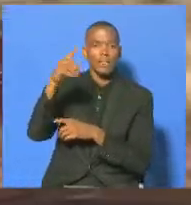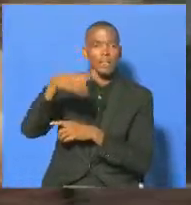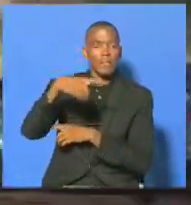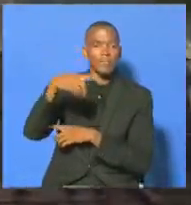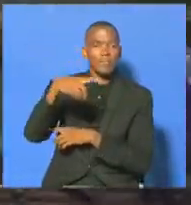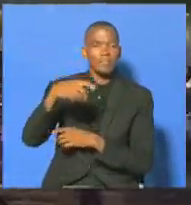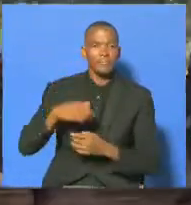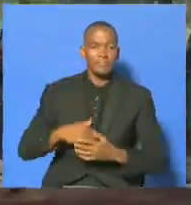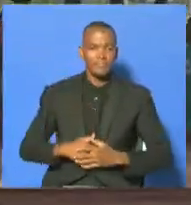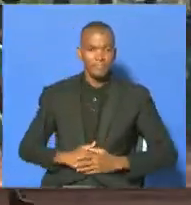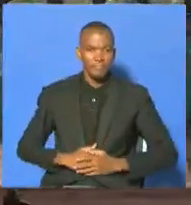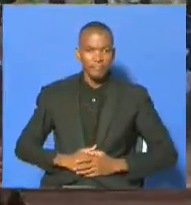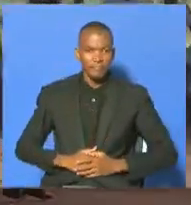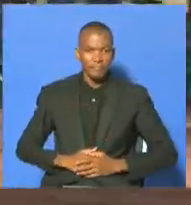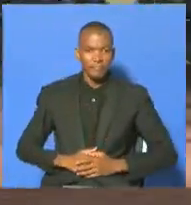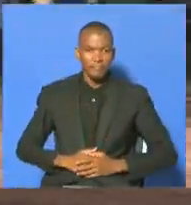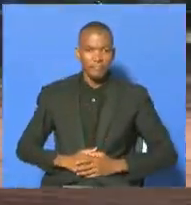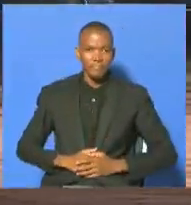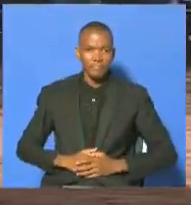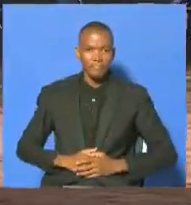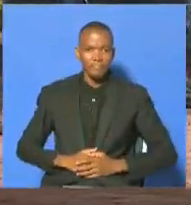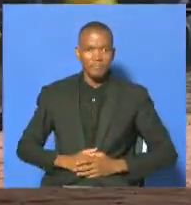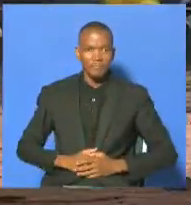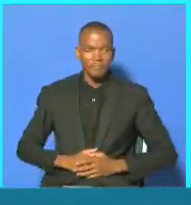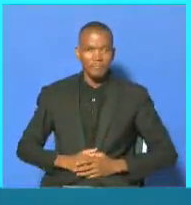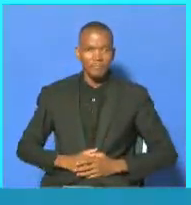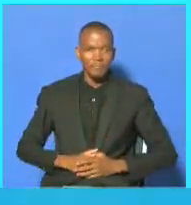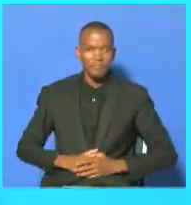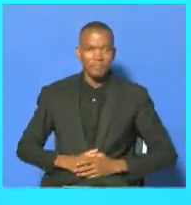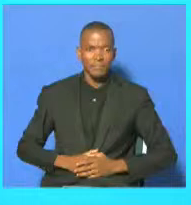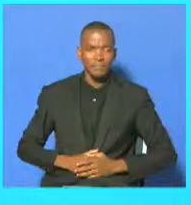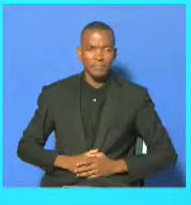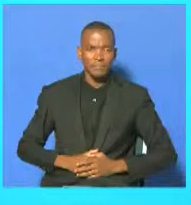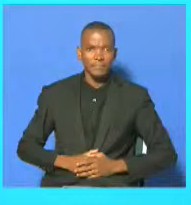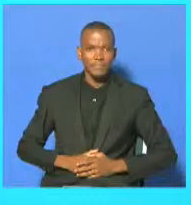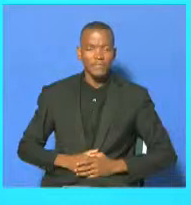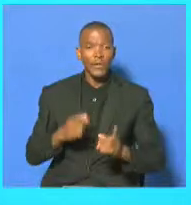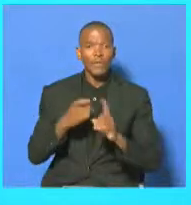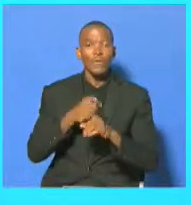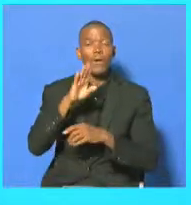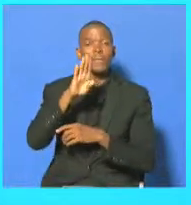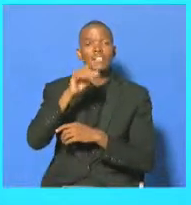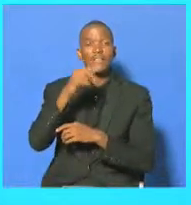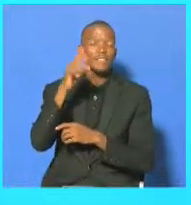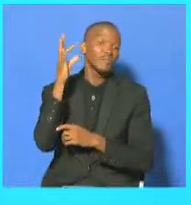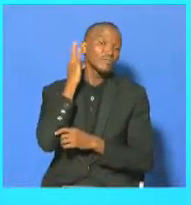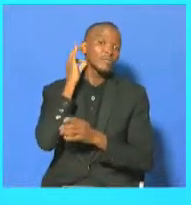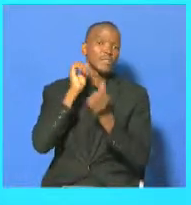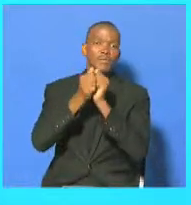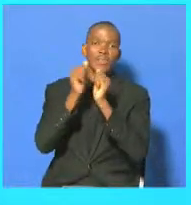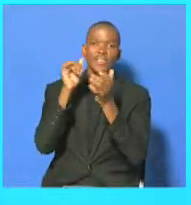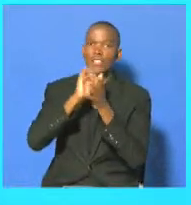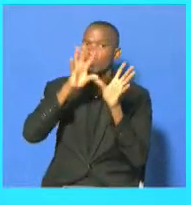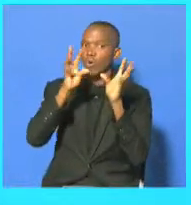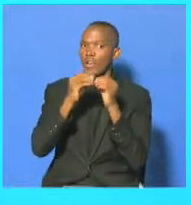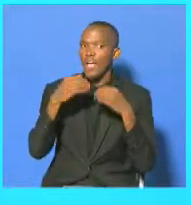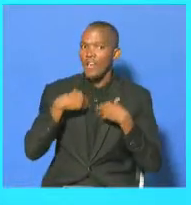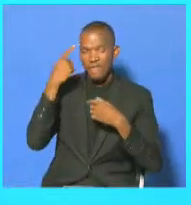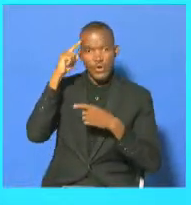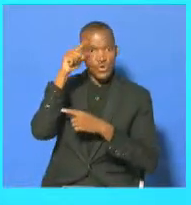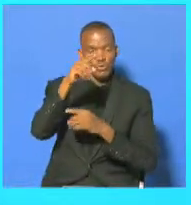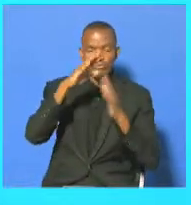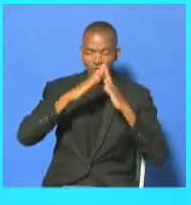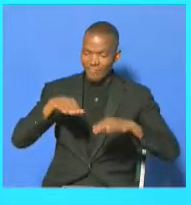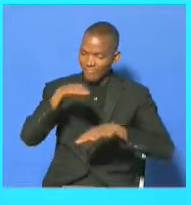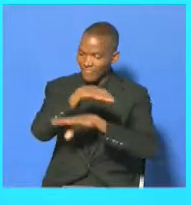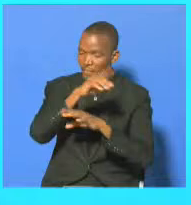Sefako, BTV Sport, Gaborone. From Botswana Tonight Sports Desk, that was all we had for you this evening.